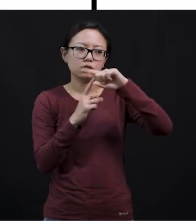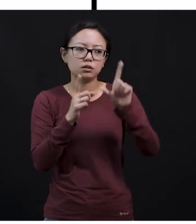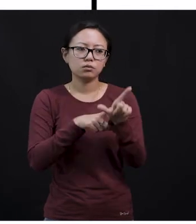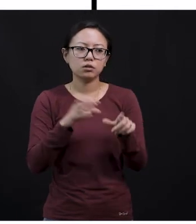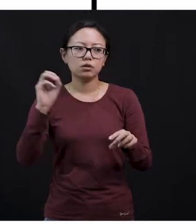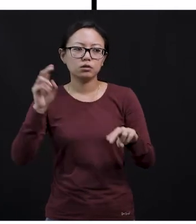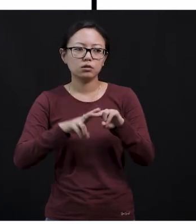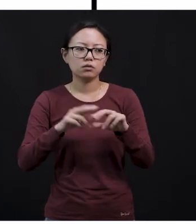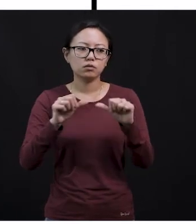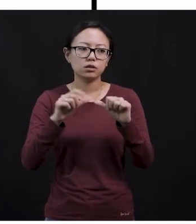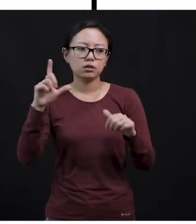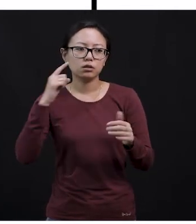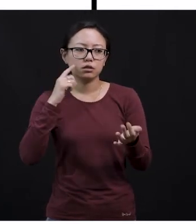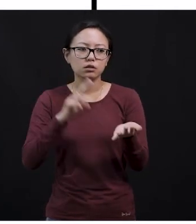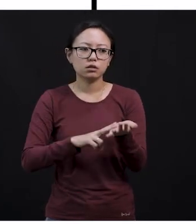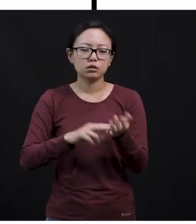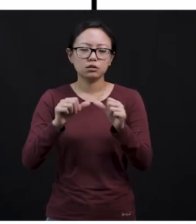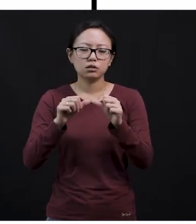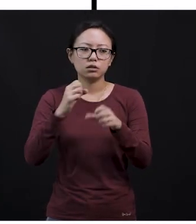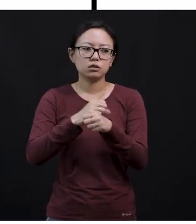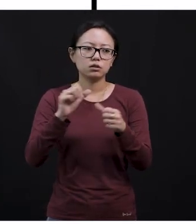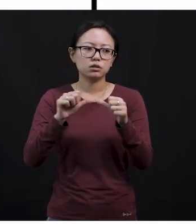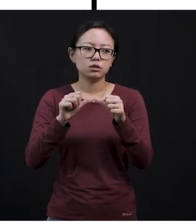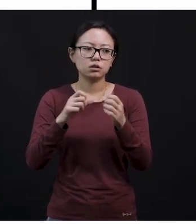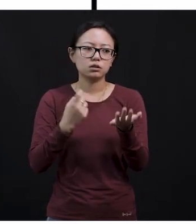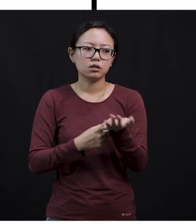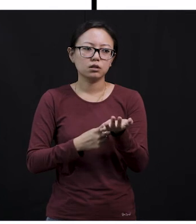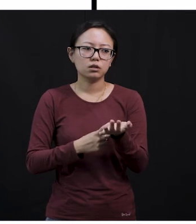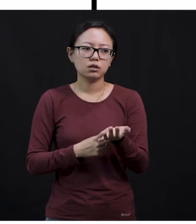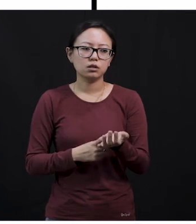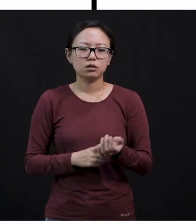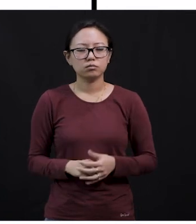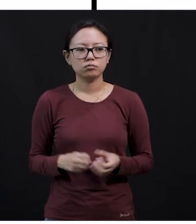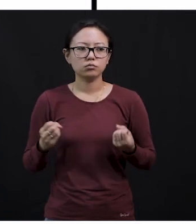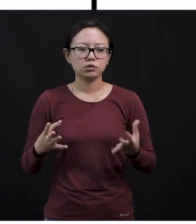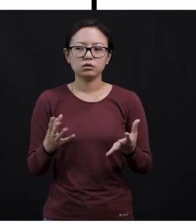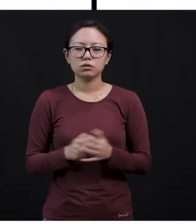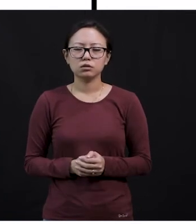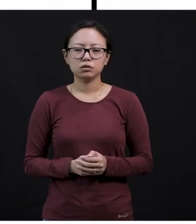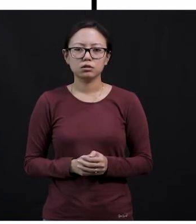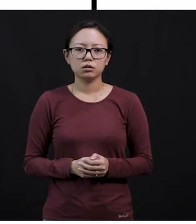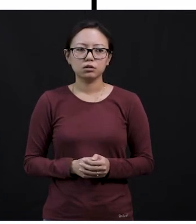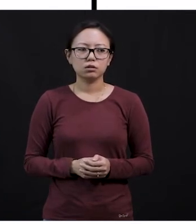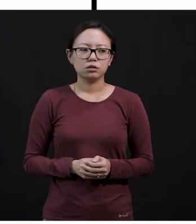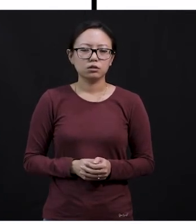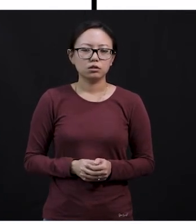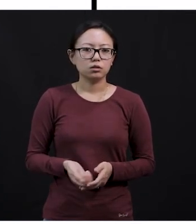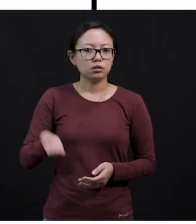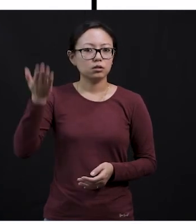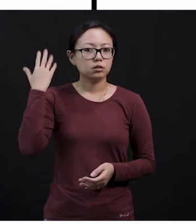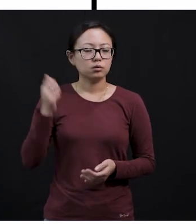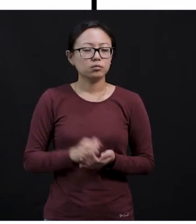losses suffered by the English. So whenever the war happened, whatever losses due to trade or due to